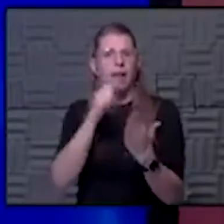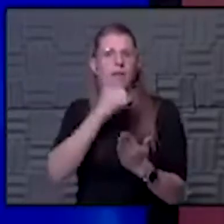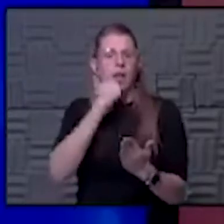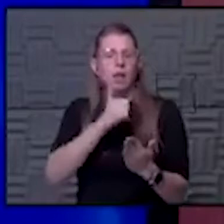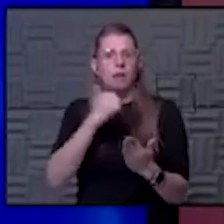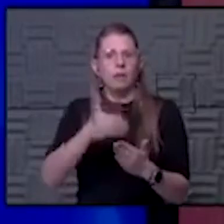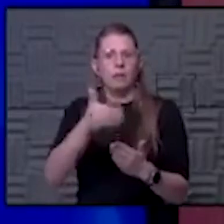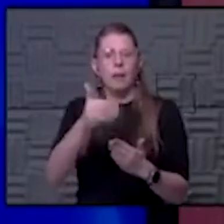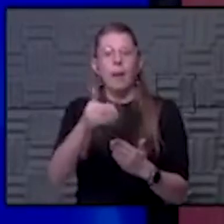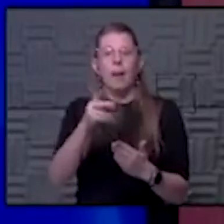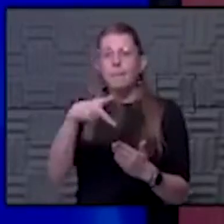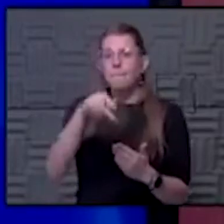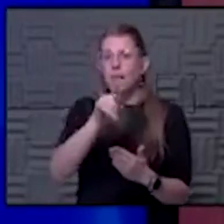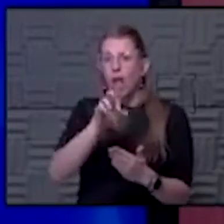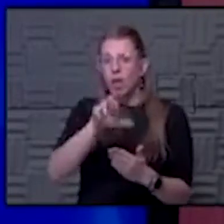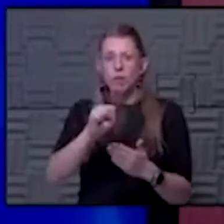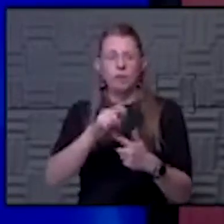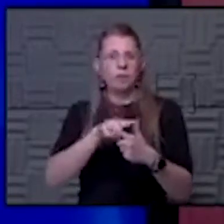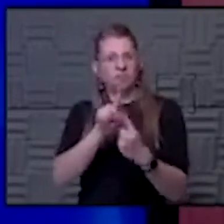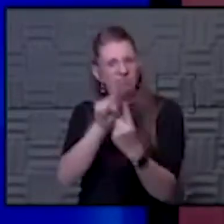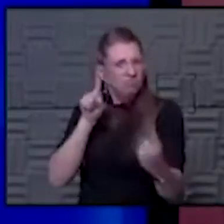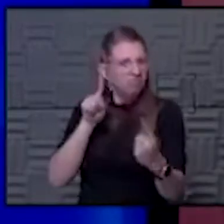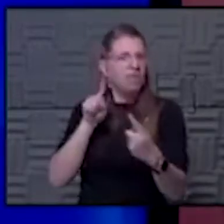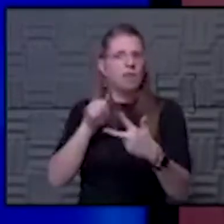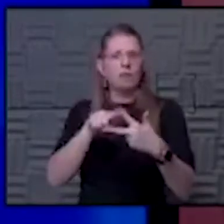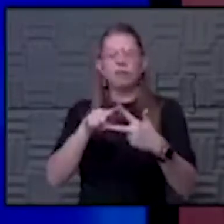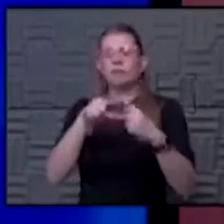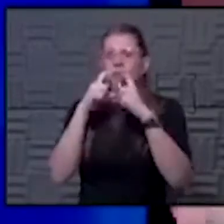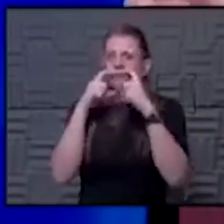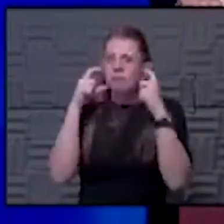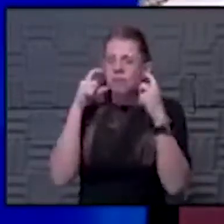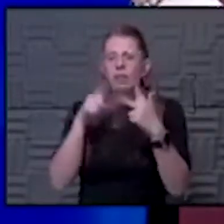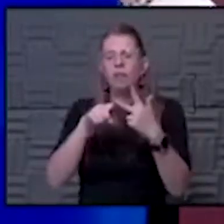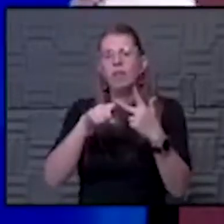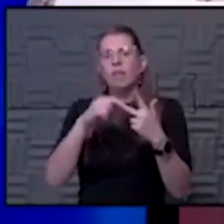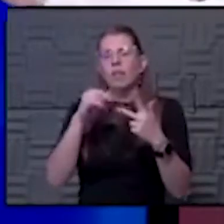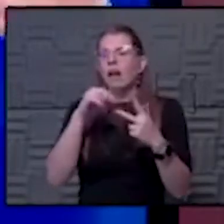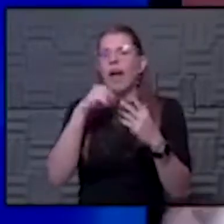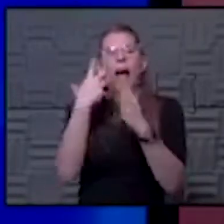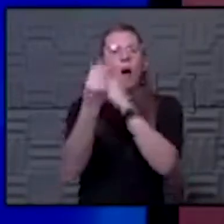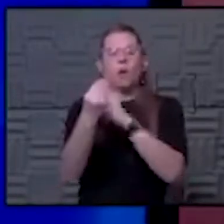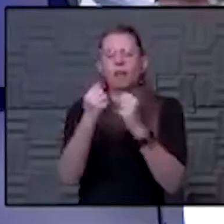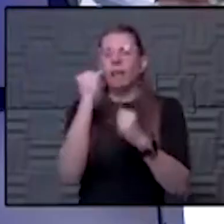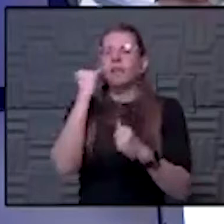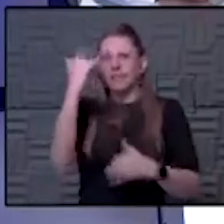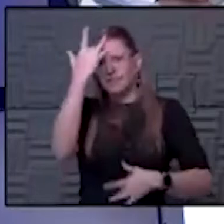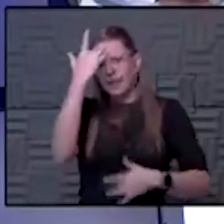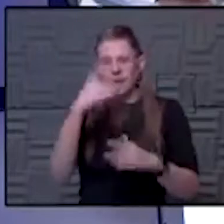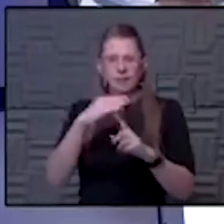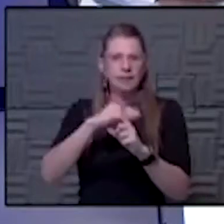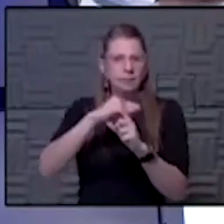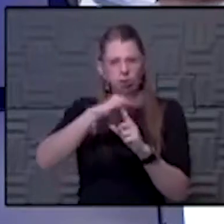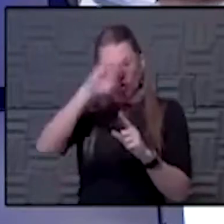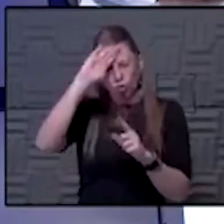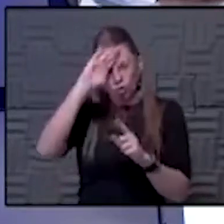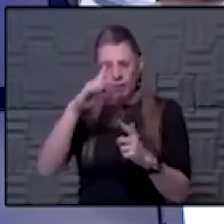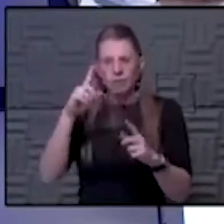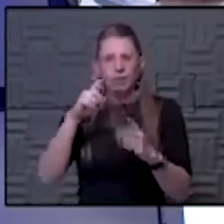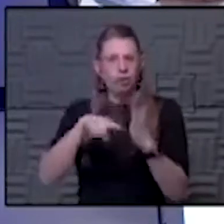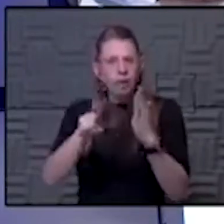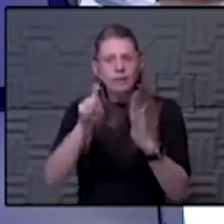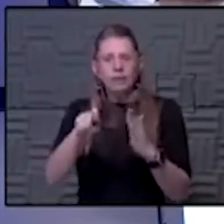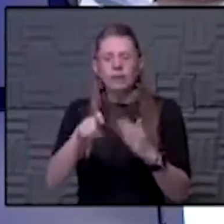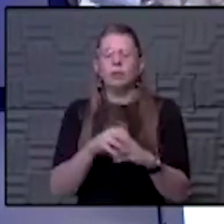pillars again. Keep your distance, wear a mask, don't go out if you're sick, cough in your elbow, don't check your temperature, all those things. Yeah, I think, that was an